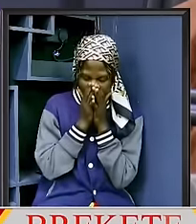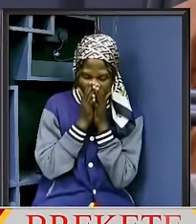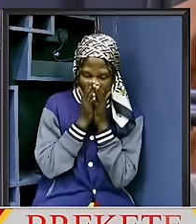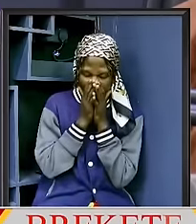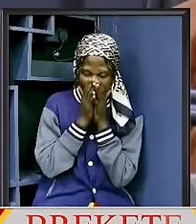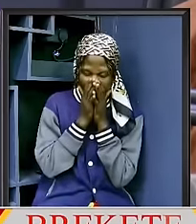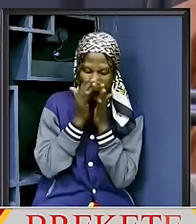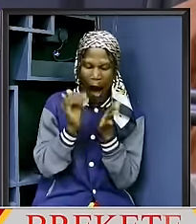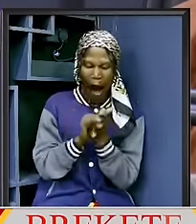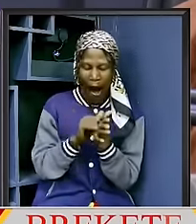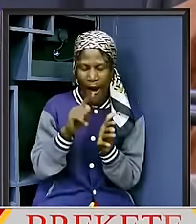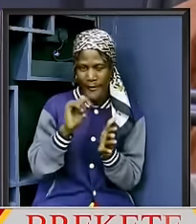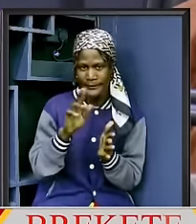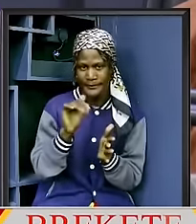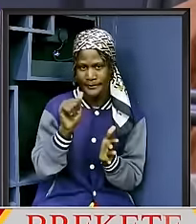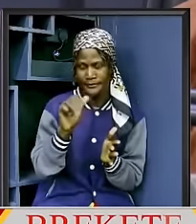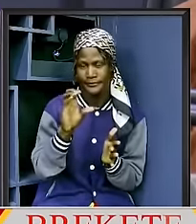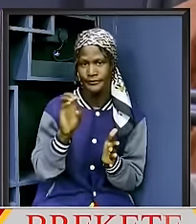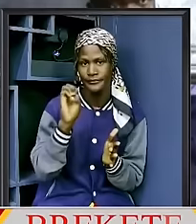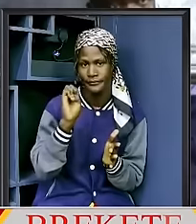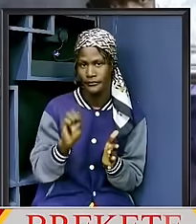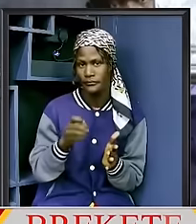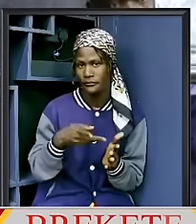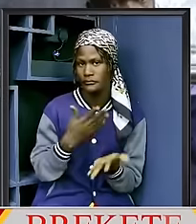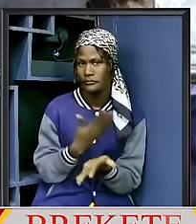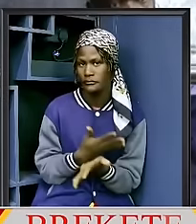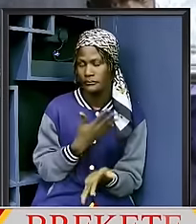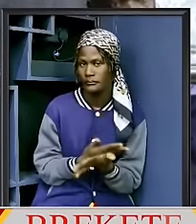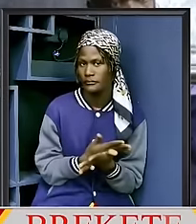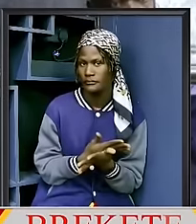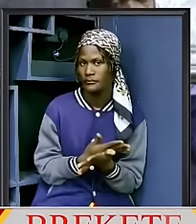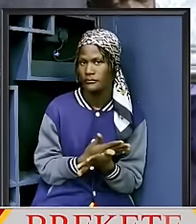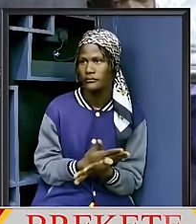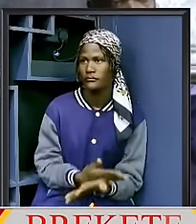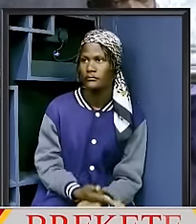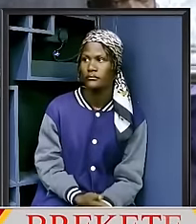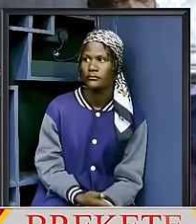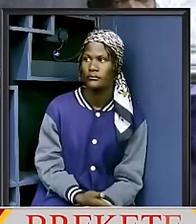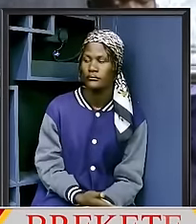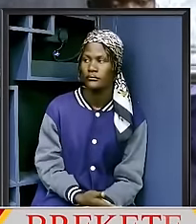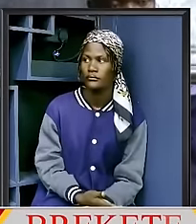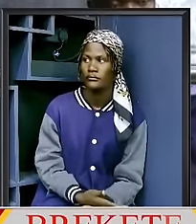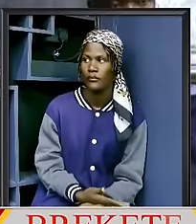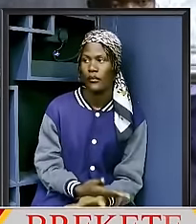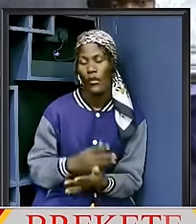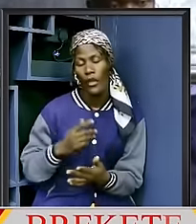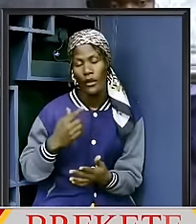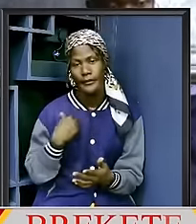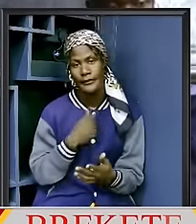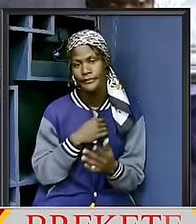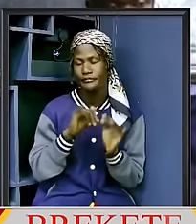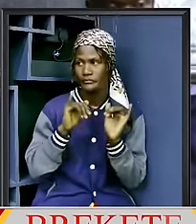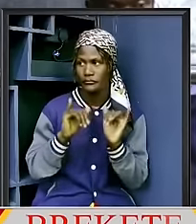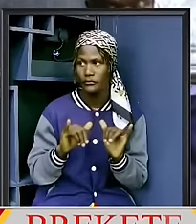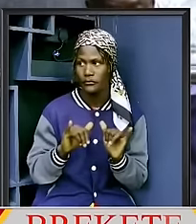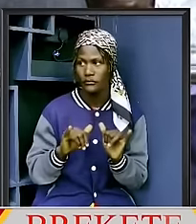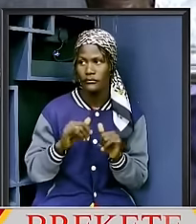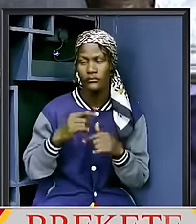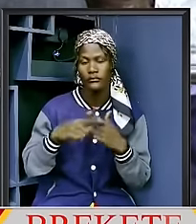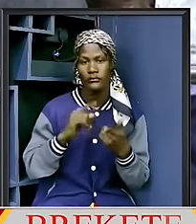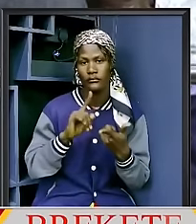that belongs to company, the one that belongs to another person. I said, okay. We are still on it. So when we got to